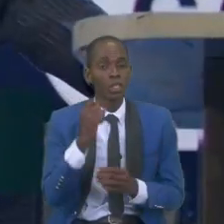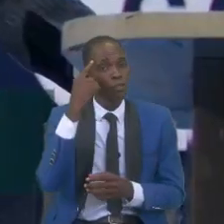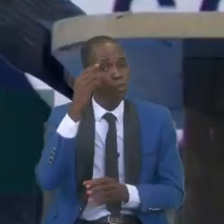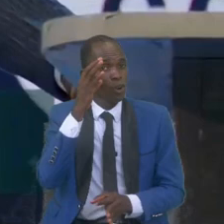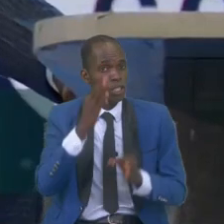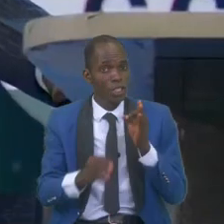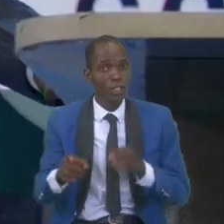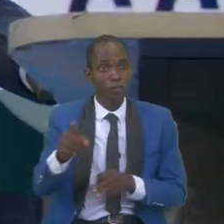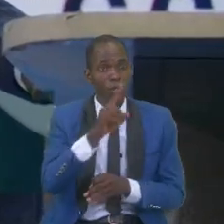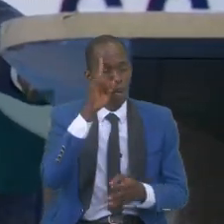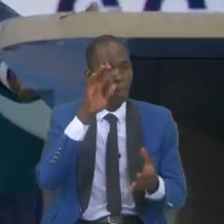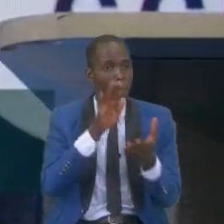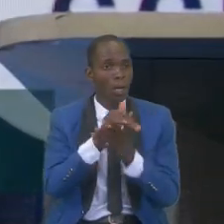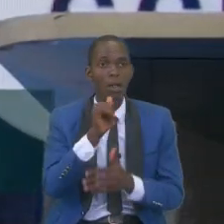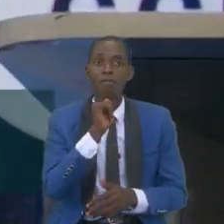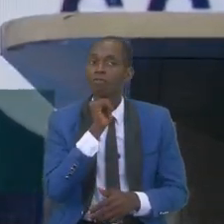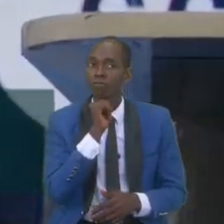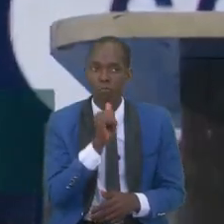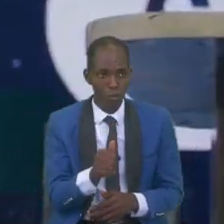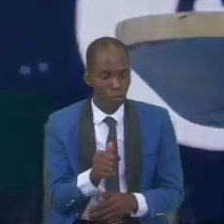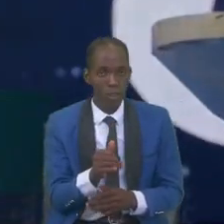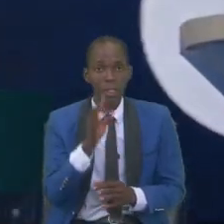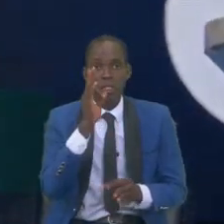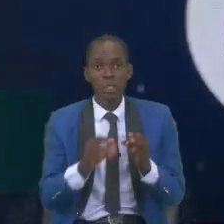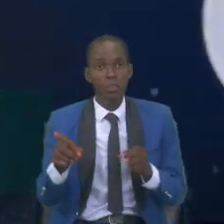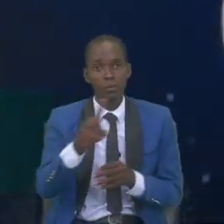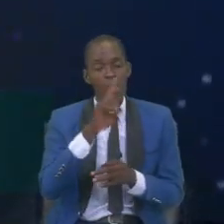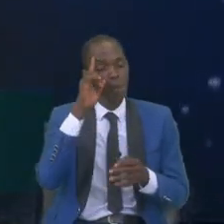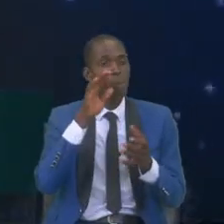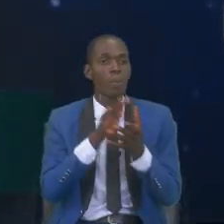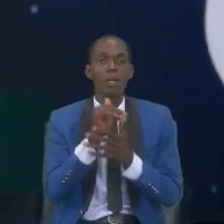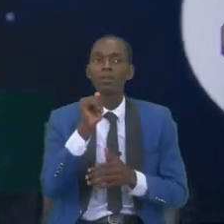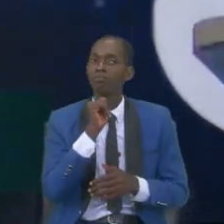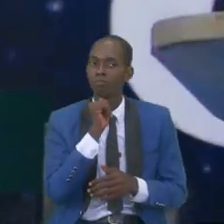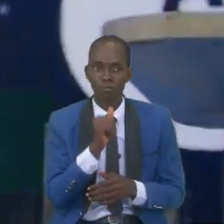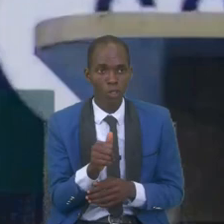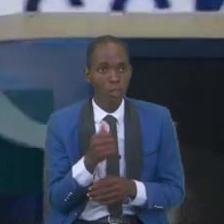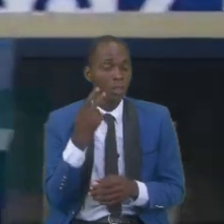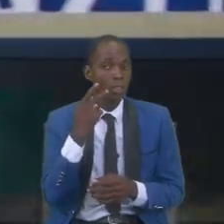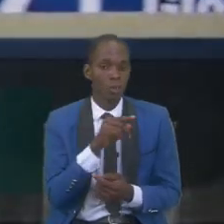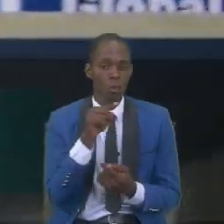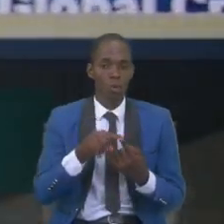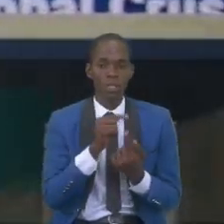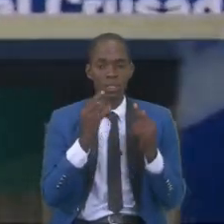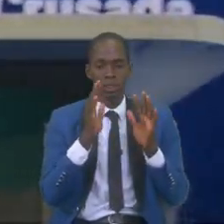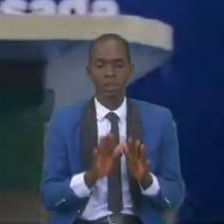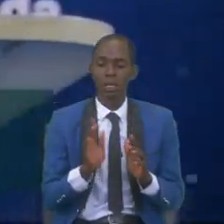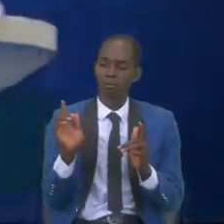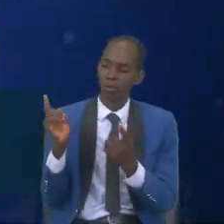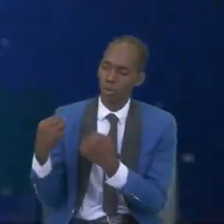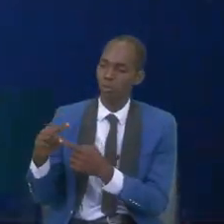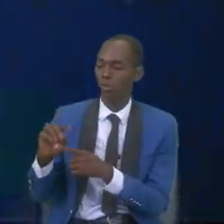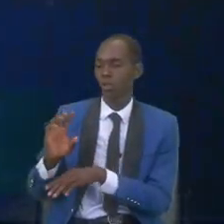believe not, if ye believe not, you know, a sinner comes to a church and, you know, the